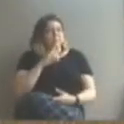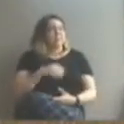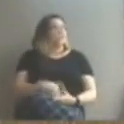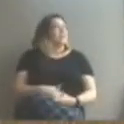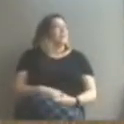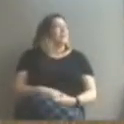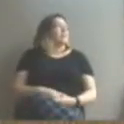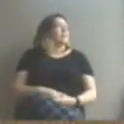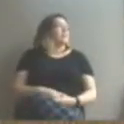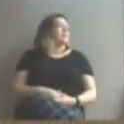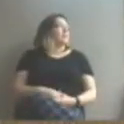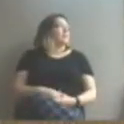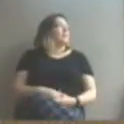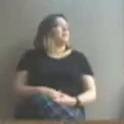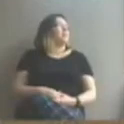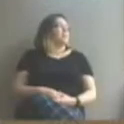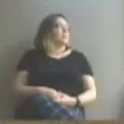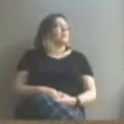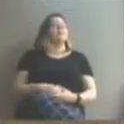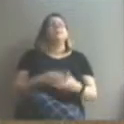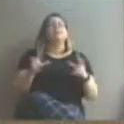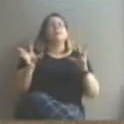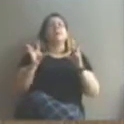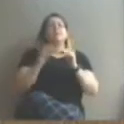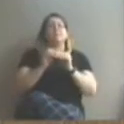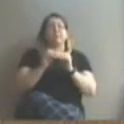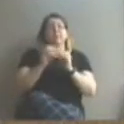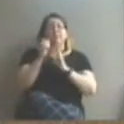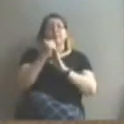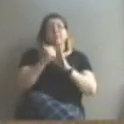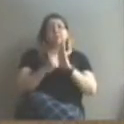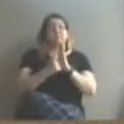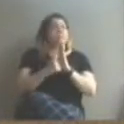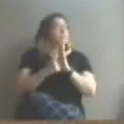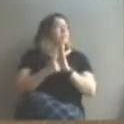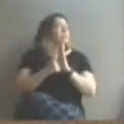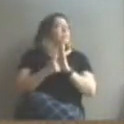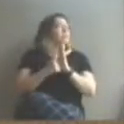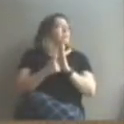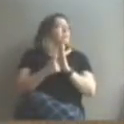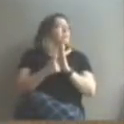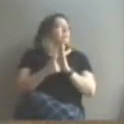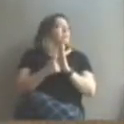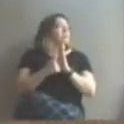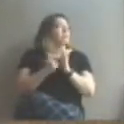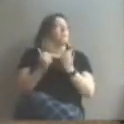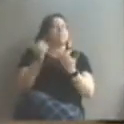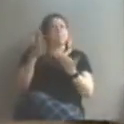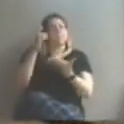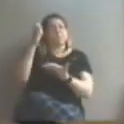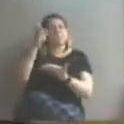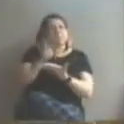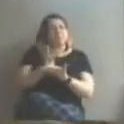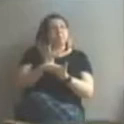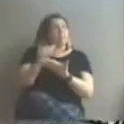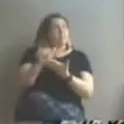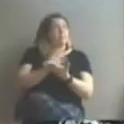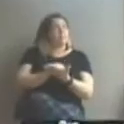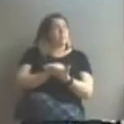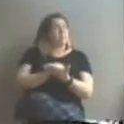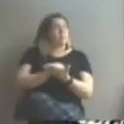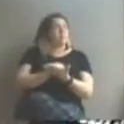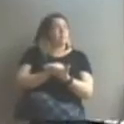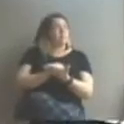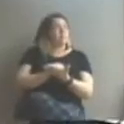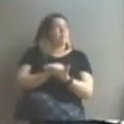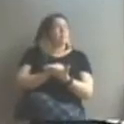So, moving on to our meeting agenda, I'd like to ask for a motion to approve the agenda. Is